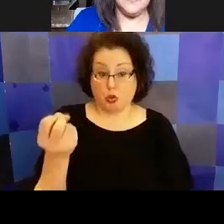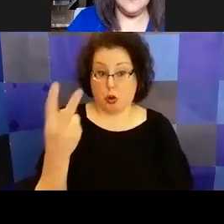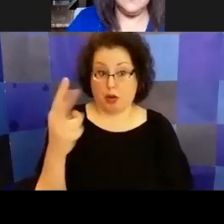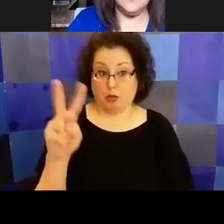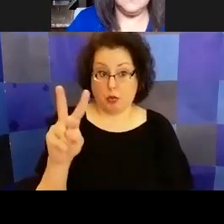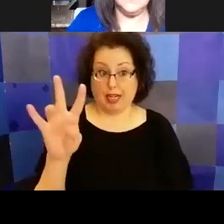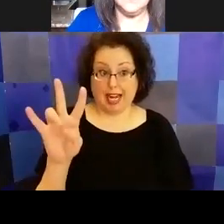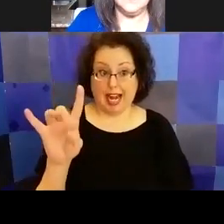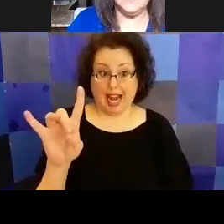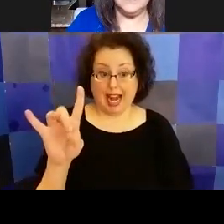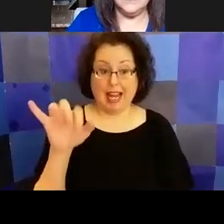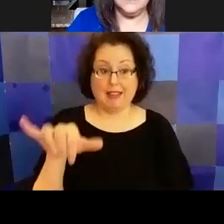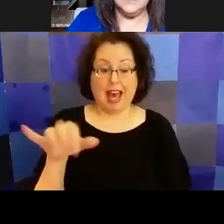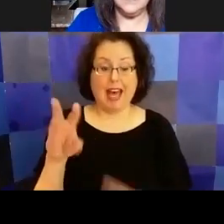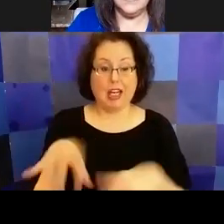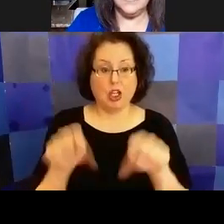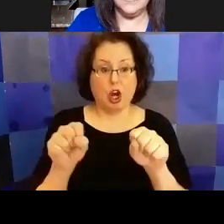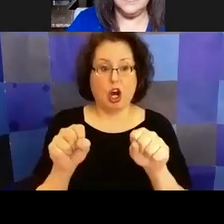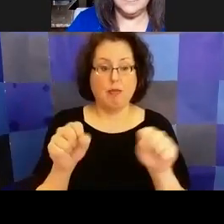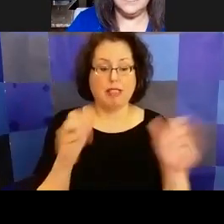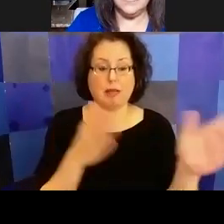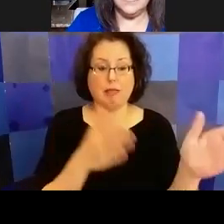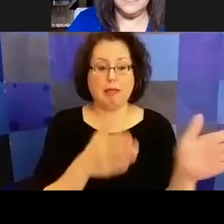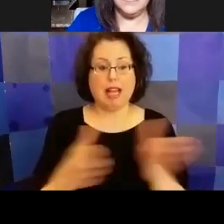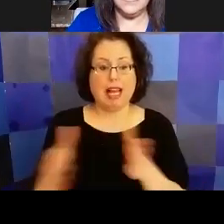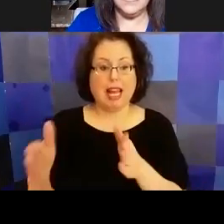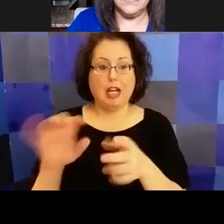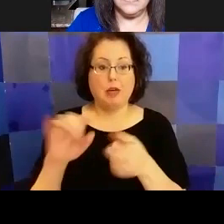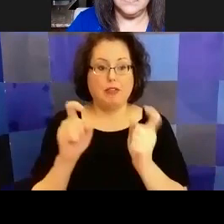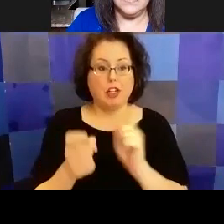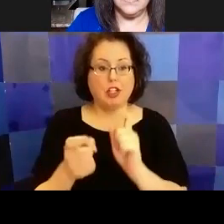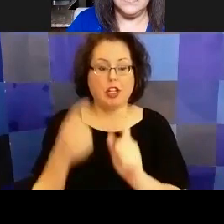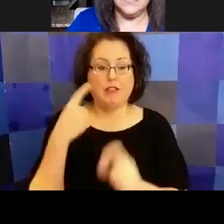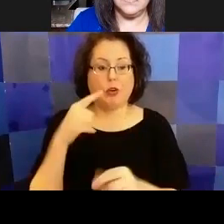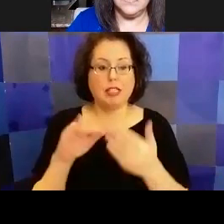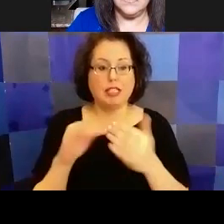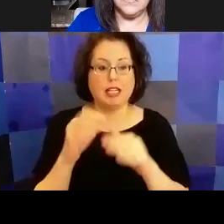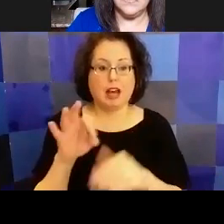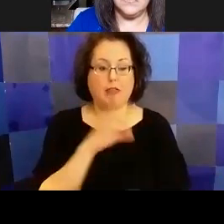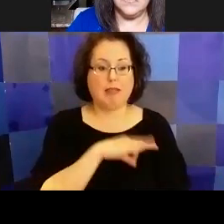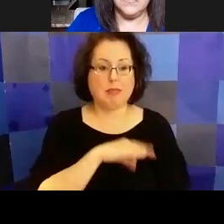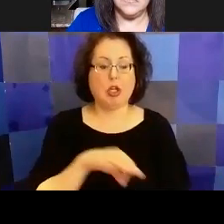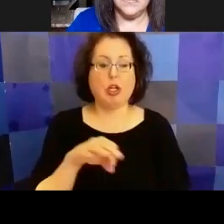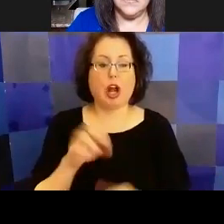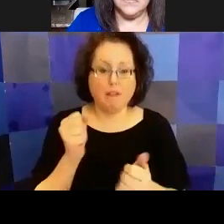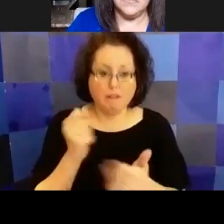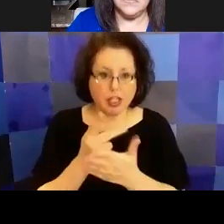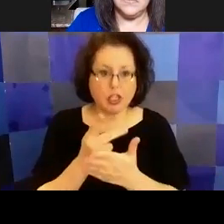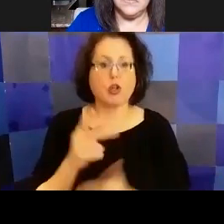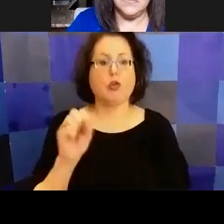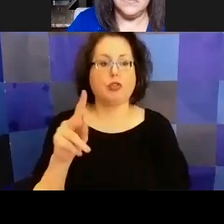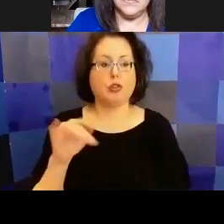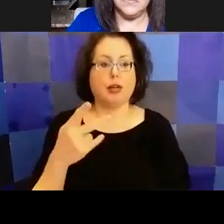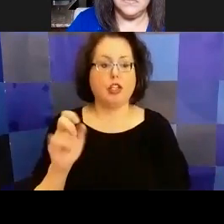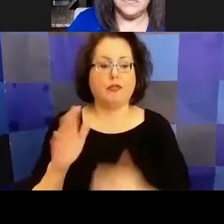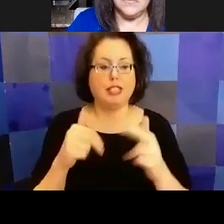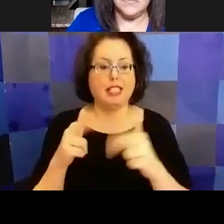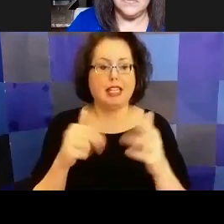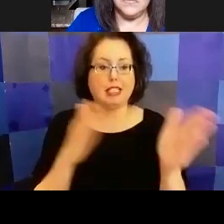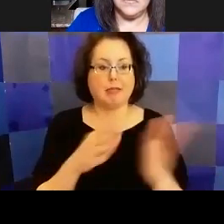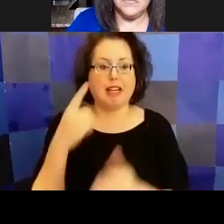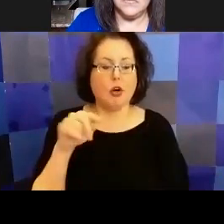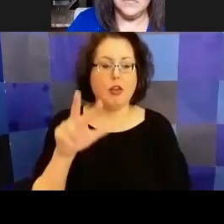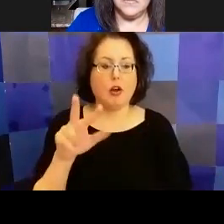resolution adopting plan revision to the City of Pittsburgh's official sewer facilities plan for the 3213